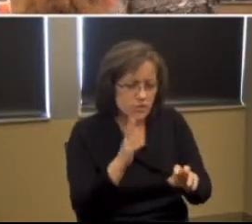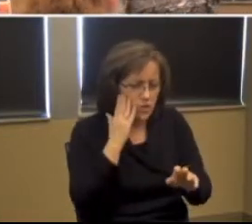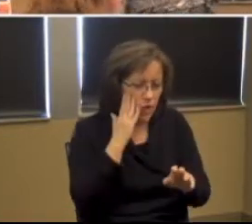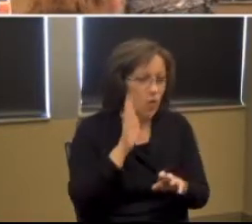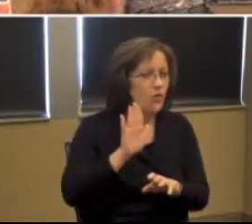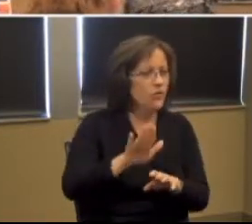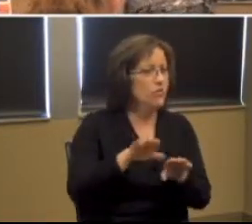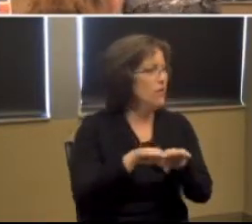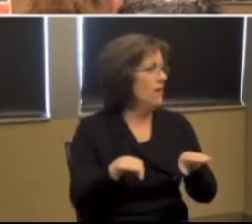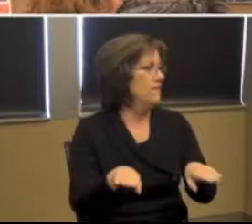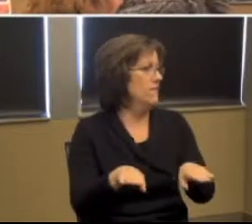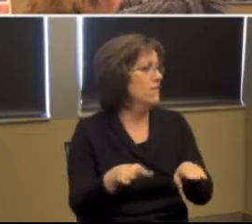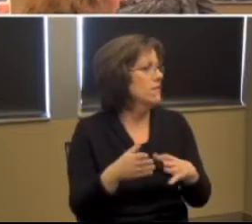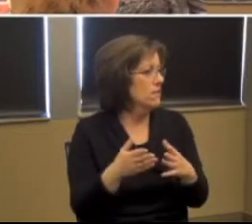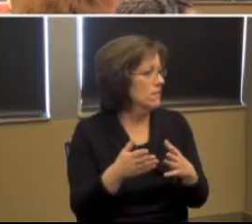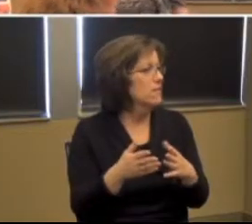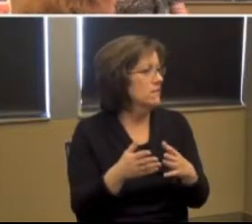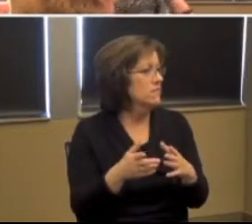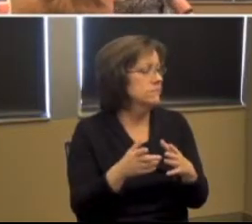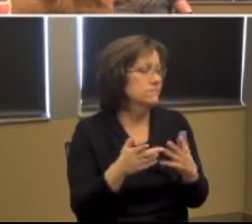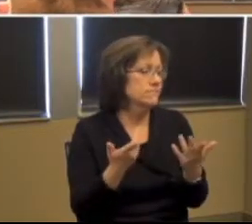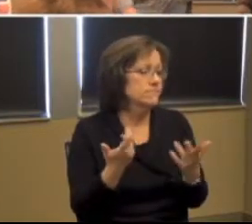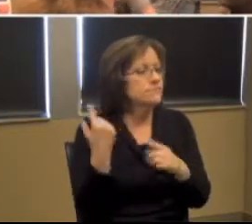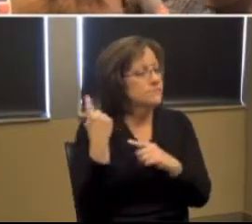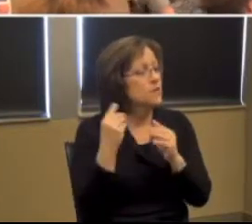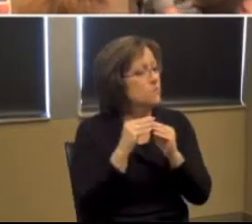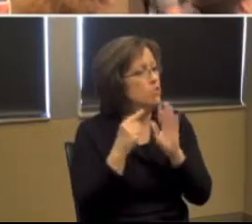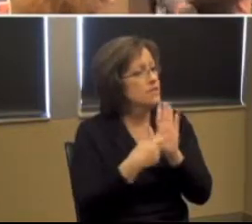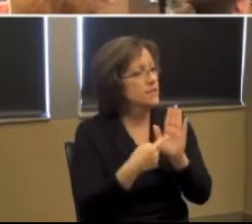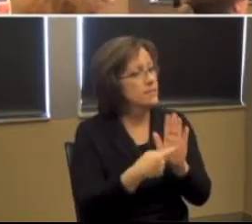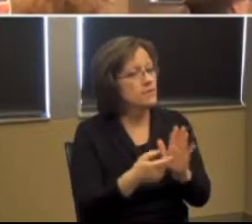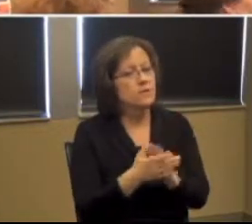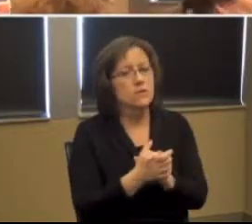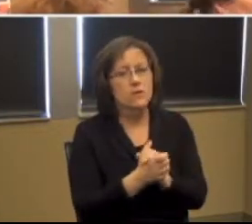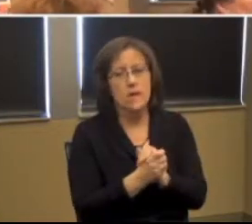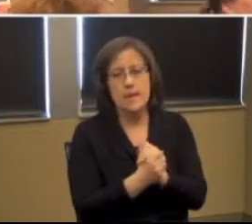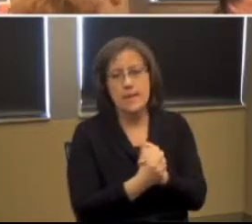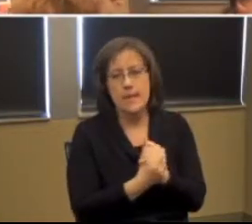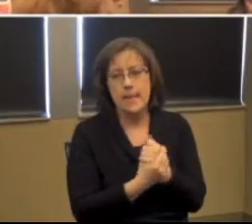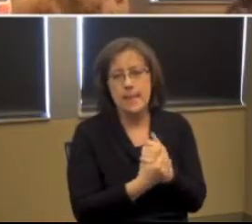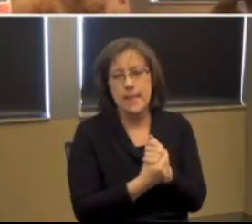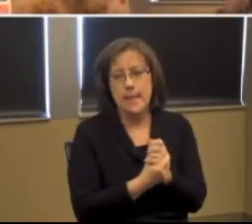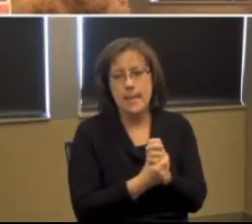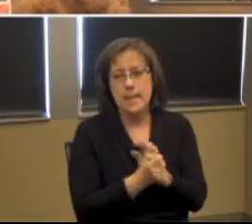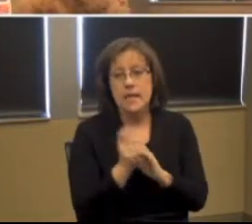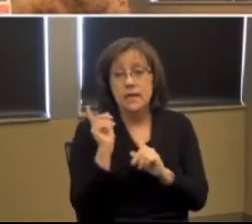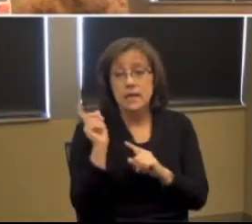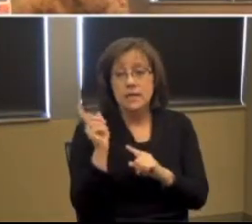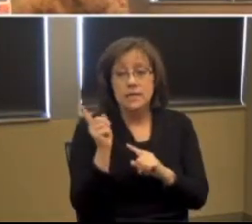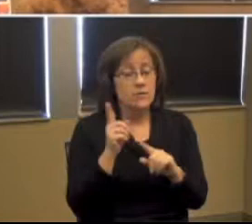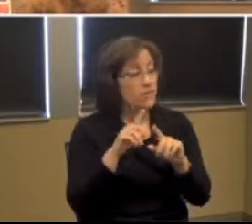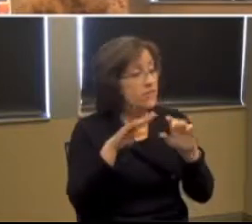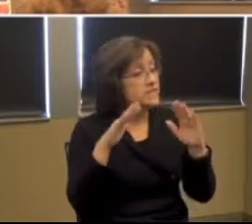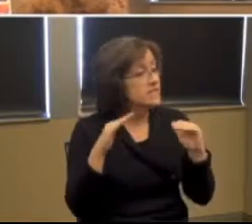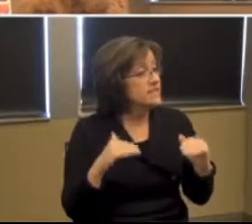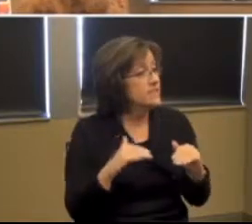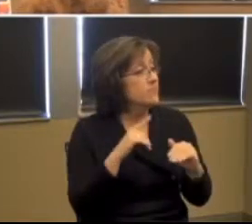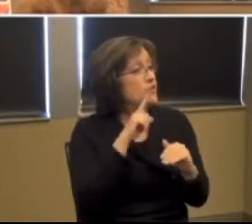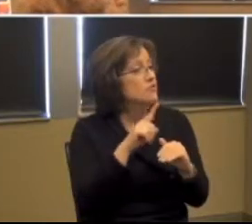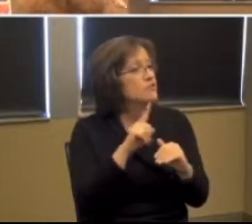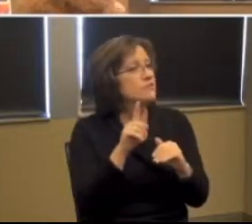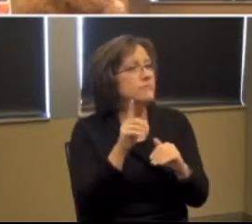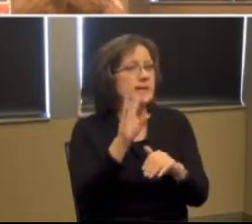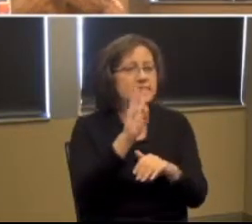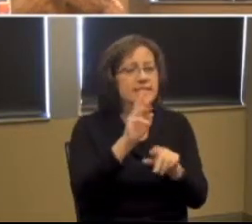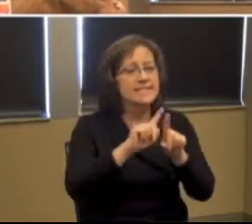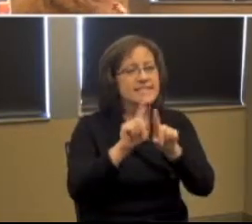is at. And here are Some different other examples. This is a system where there's actually like